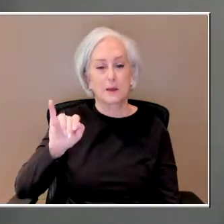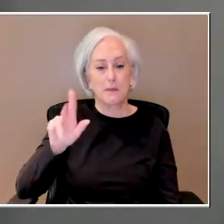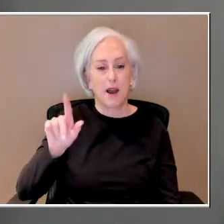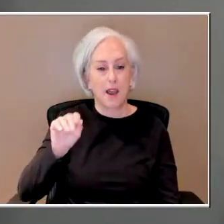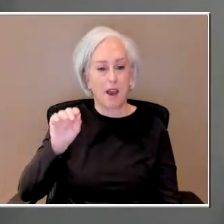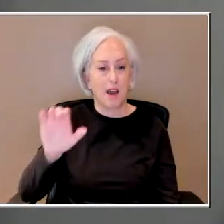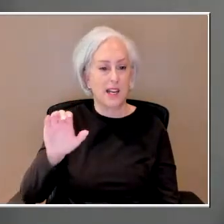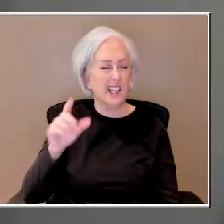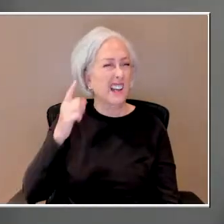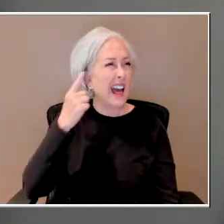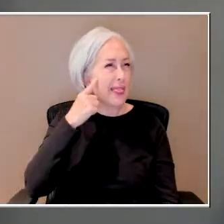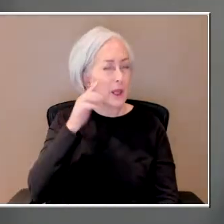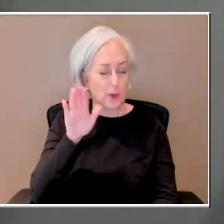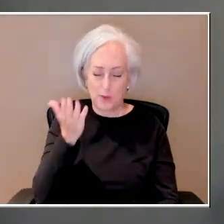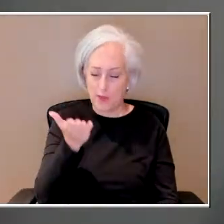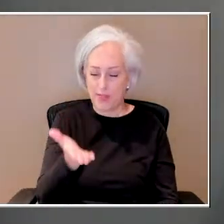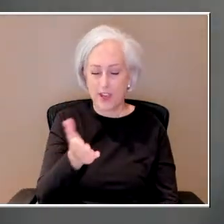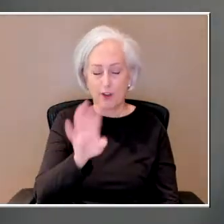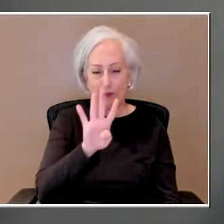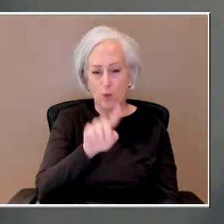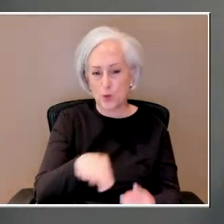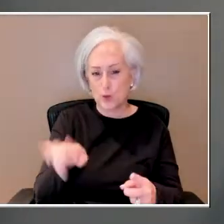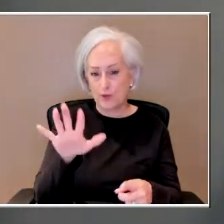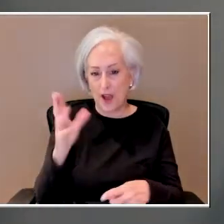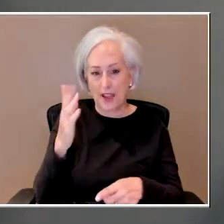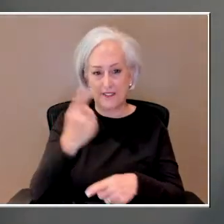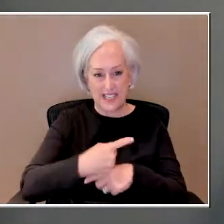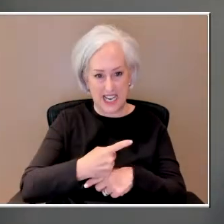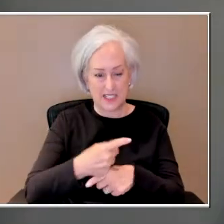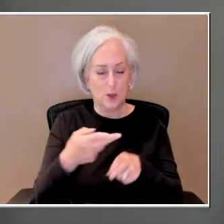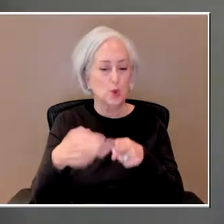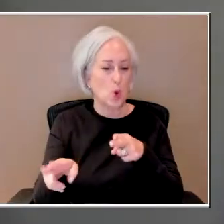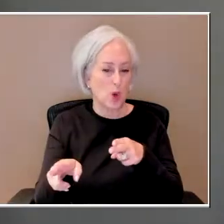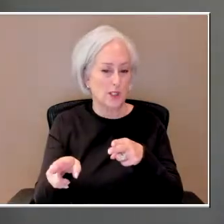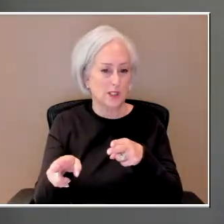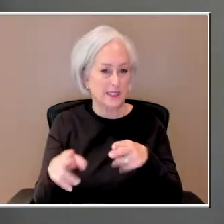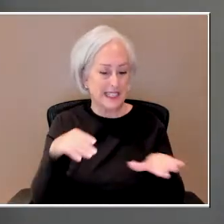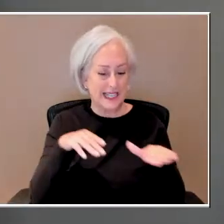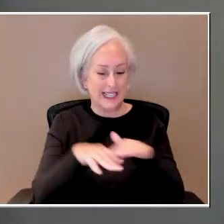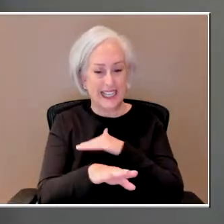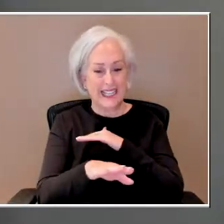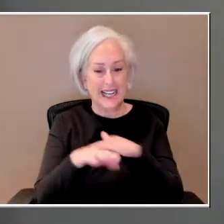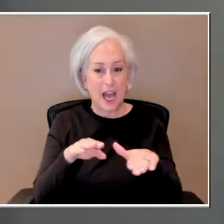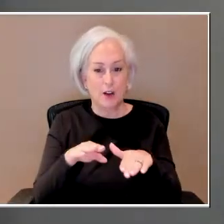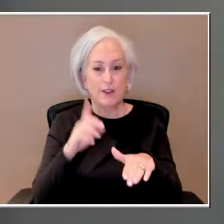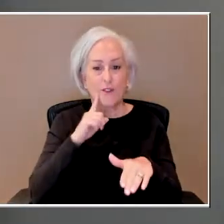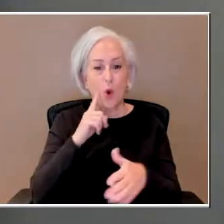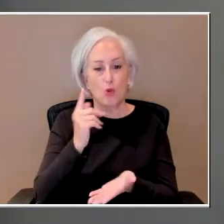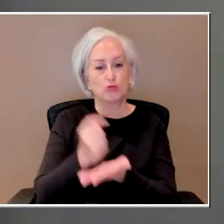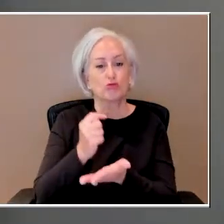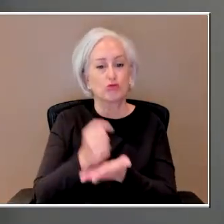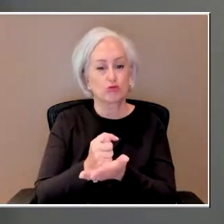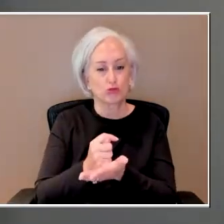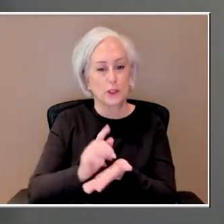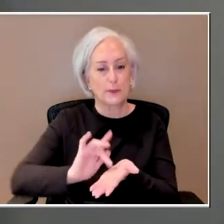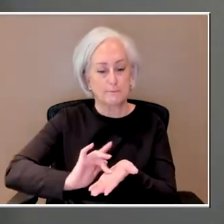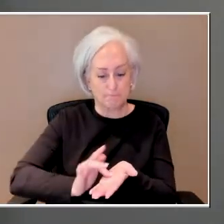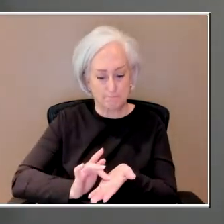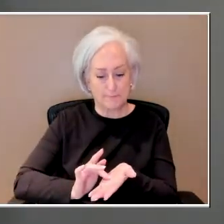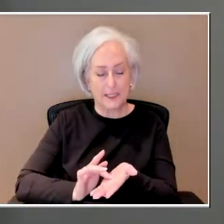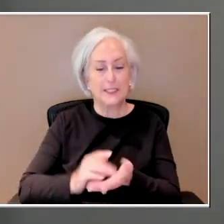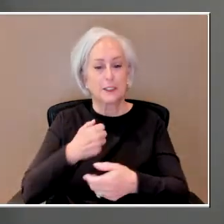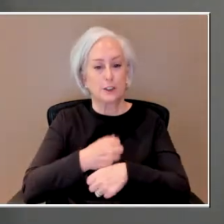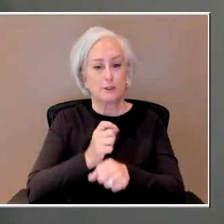days. So just a little quick in and out to get some antibiotic treatments to get his kidney back